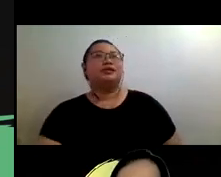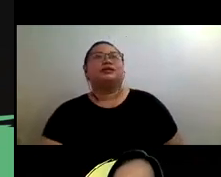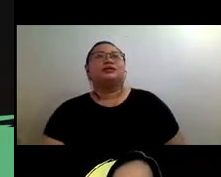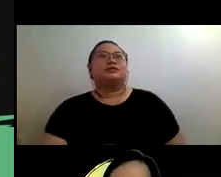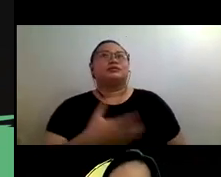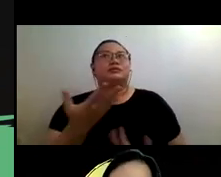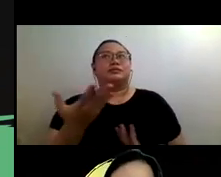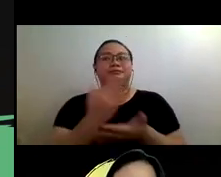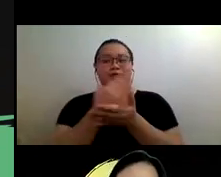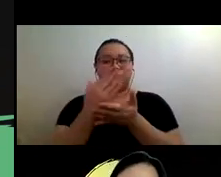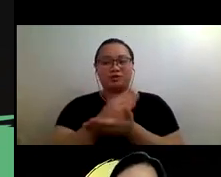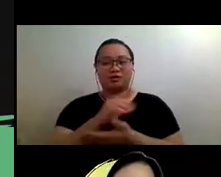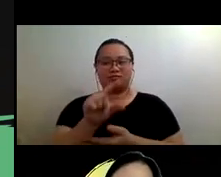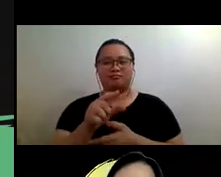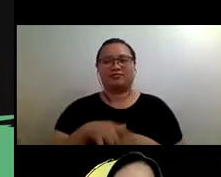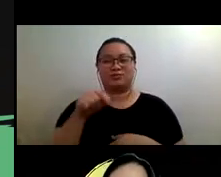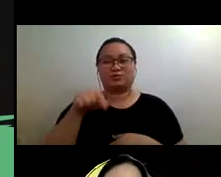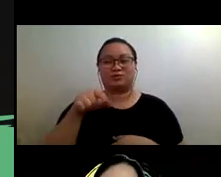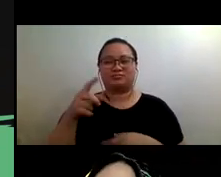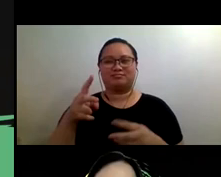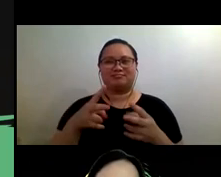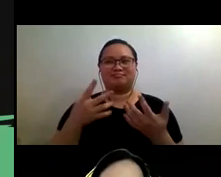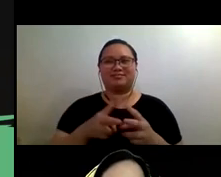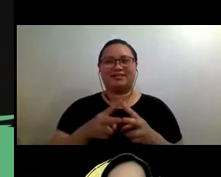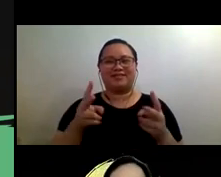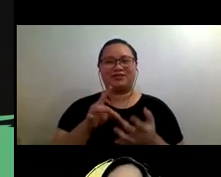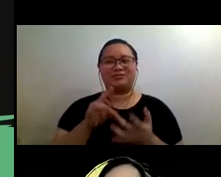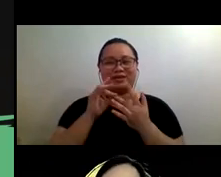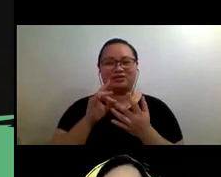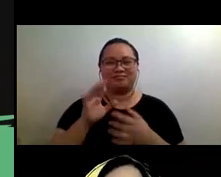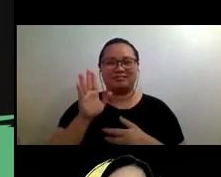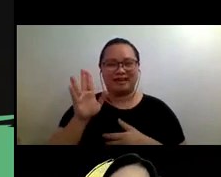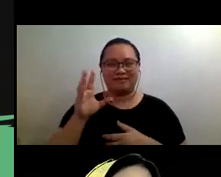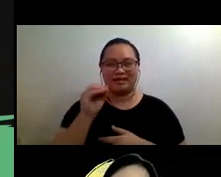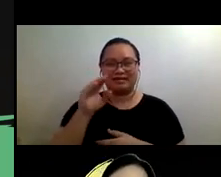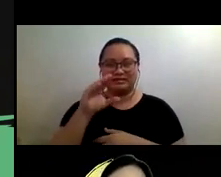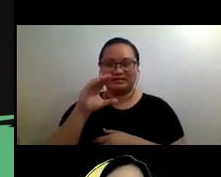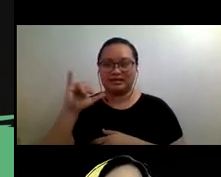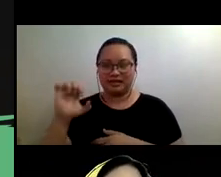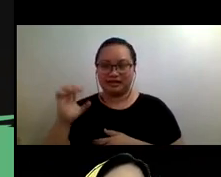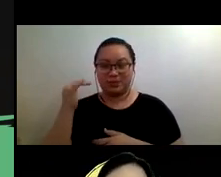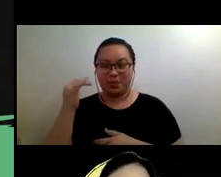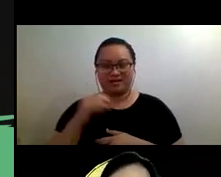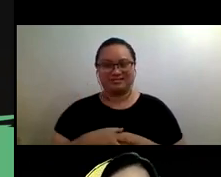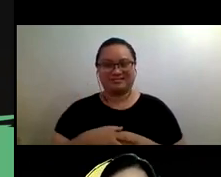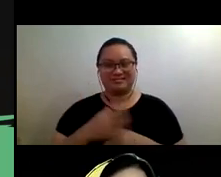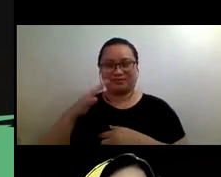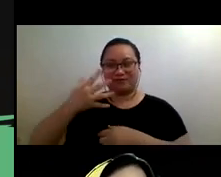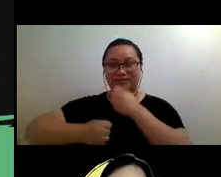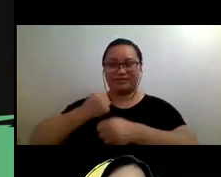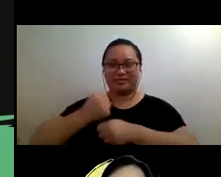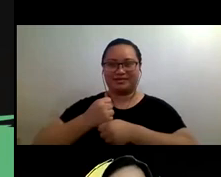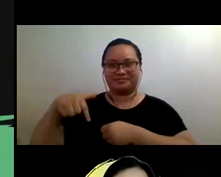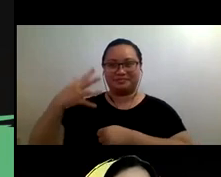bit, this event is very special para sa amin, kay CIE and kay HiFi, kasi fifth year na namin. This